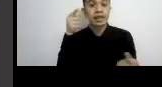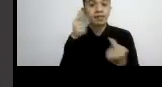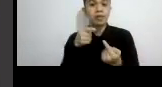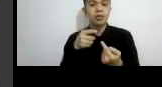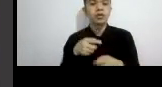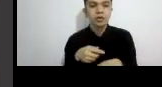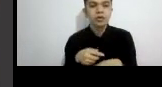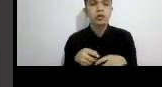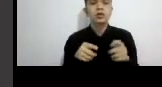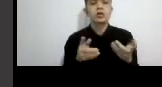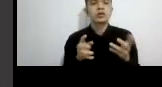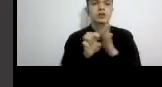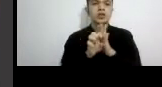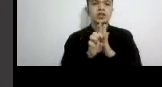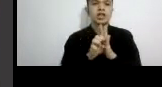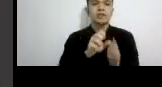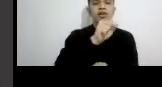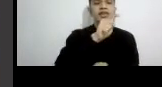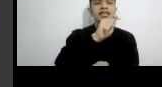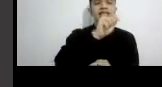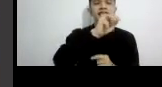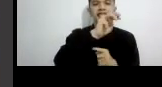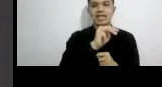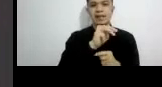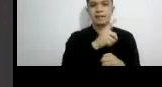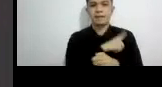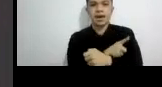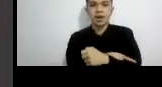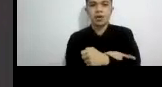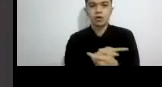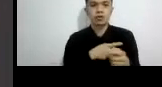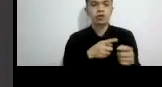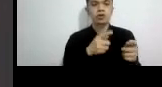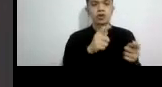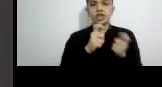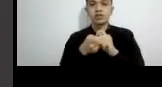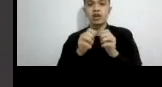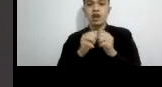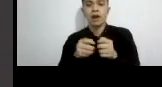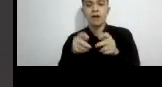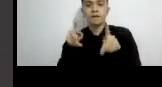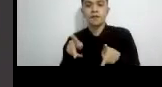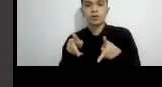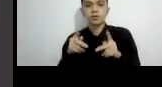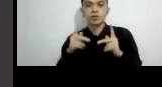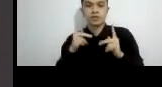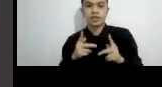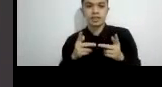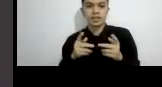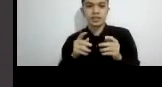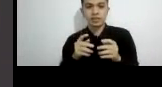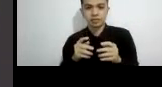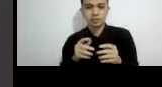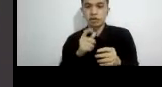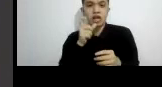just as, for example, steam power, right? Steam power transformed how human physical power was. We no longer had to rely